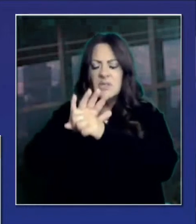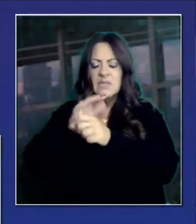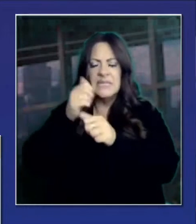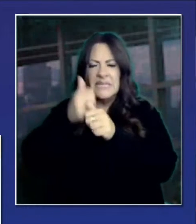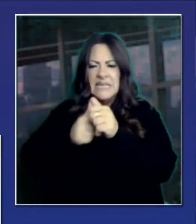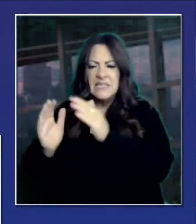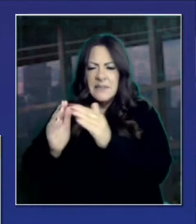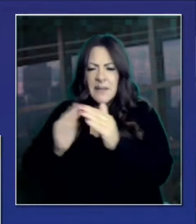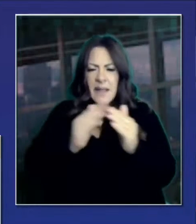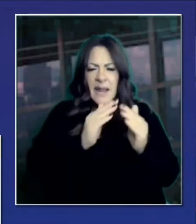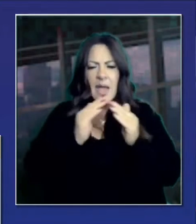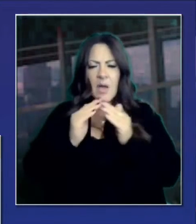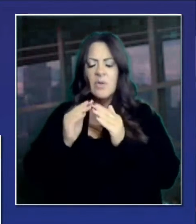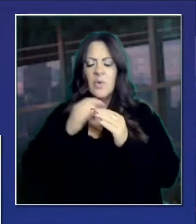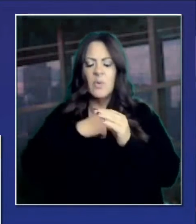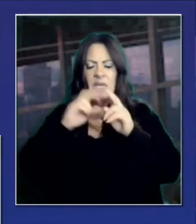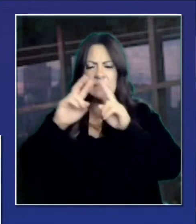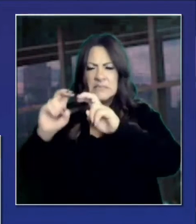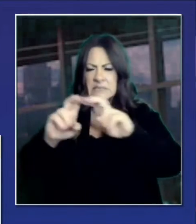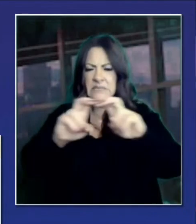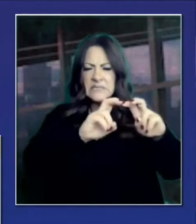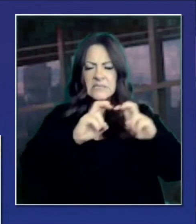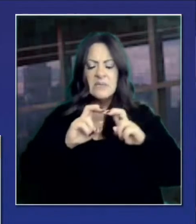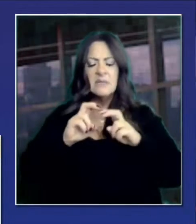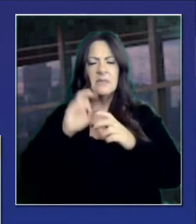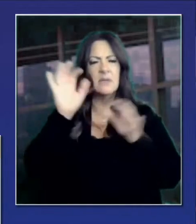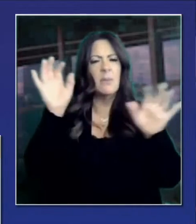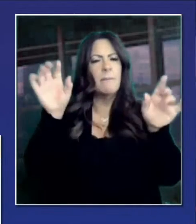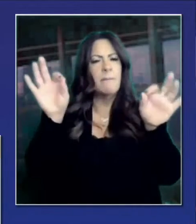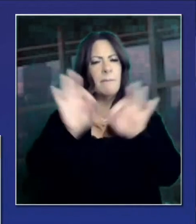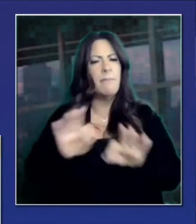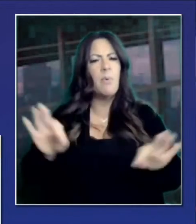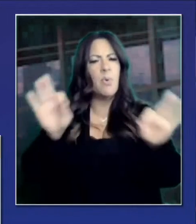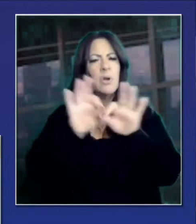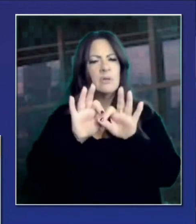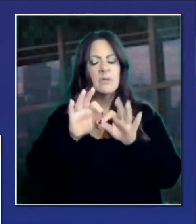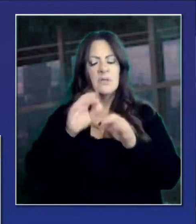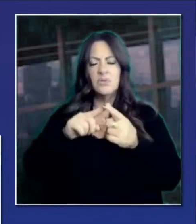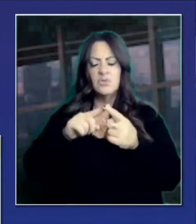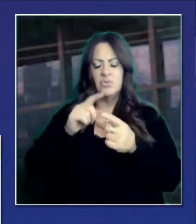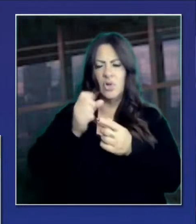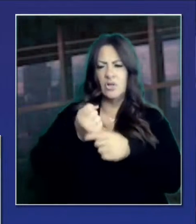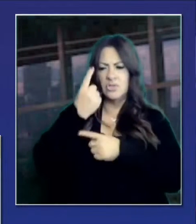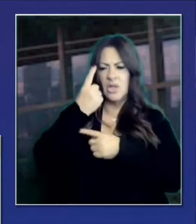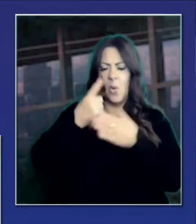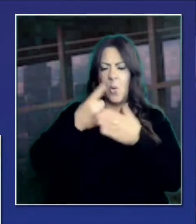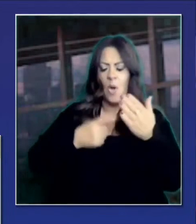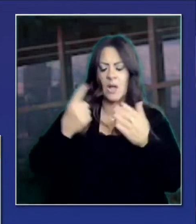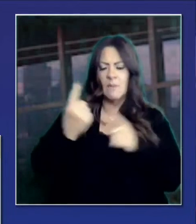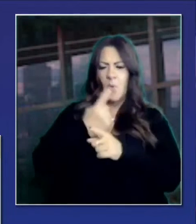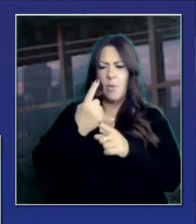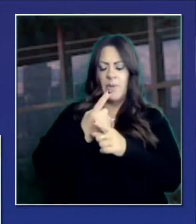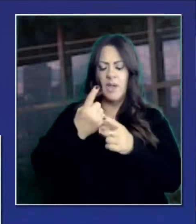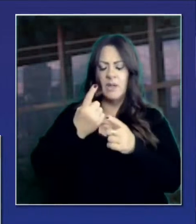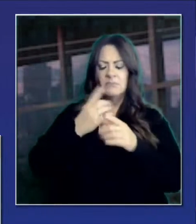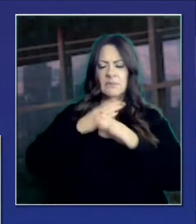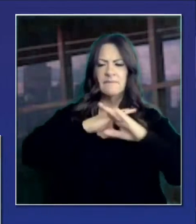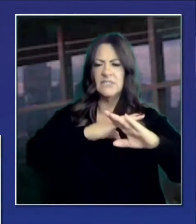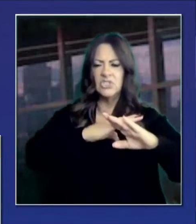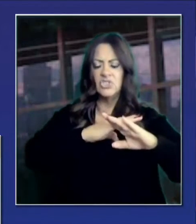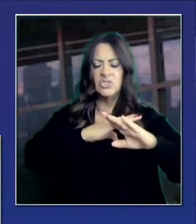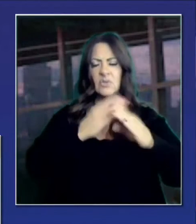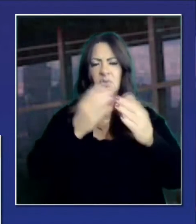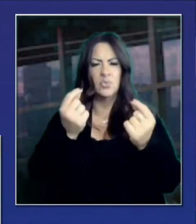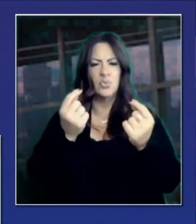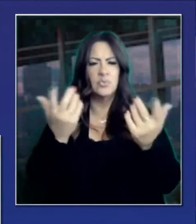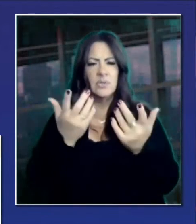community in so many places, to understand what are the appropriate interventions that we need to imagine. Look, I grew